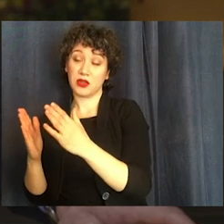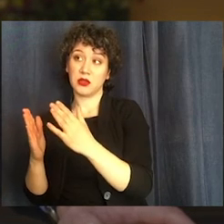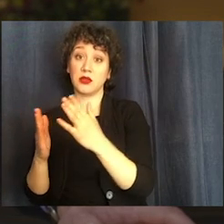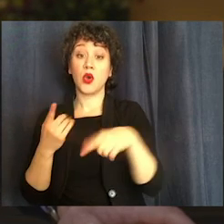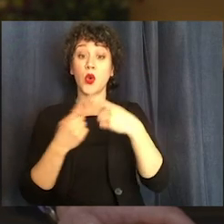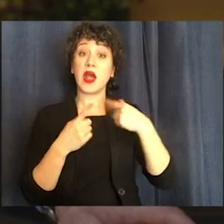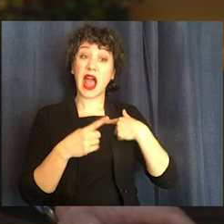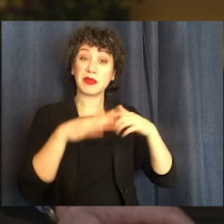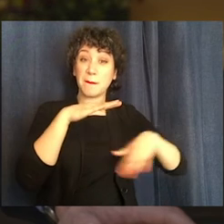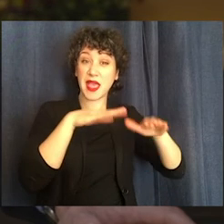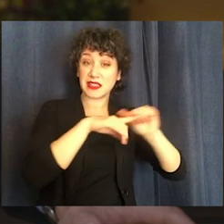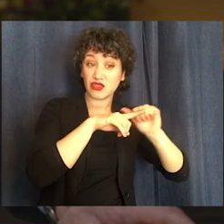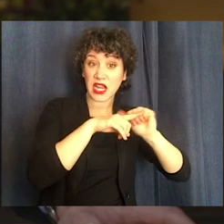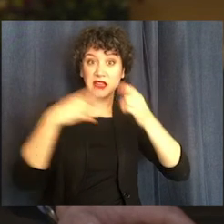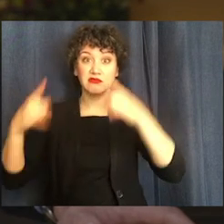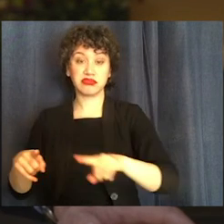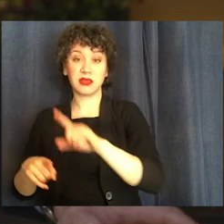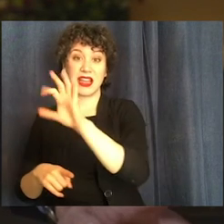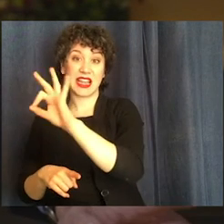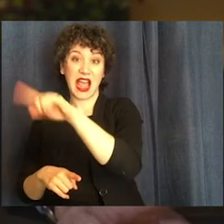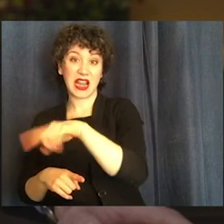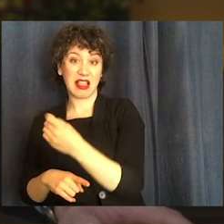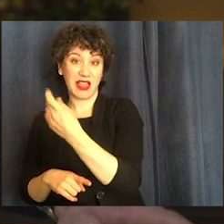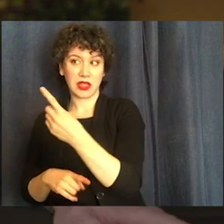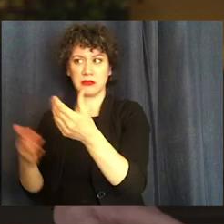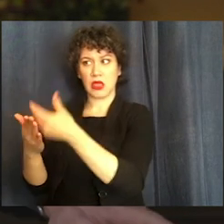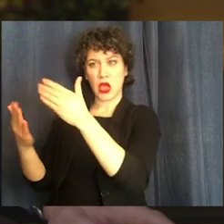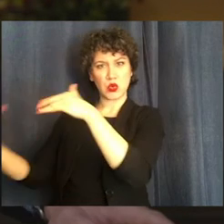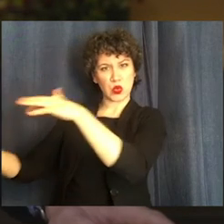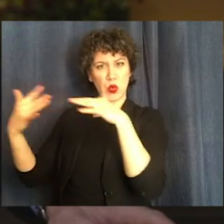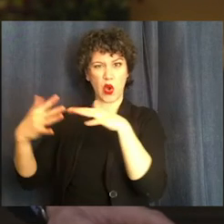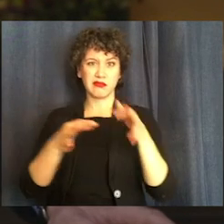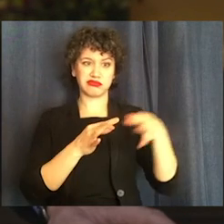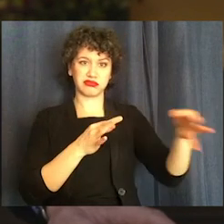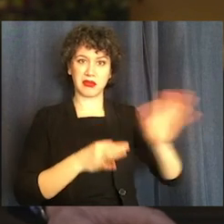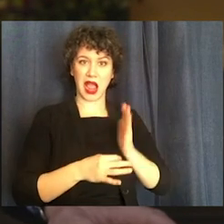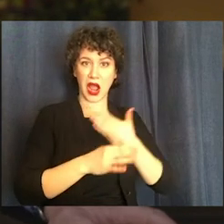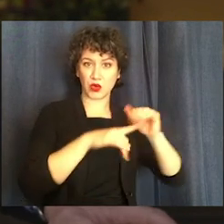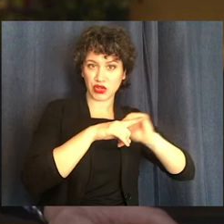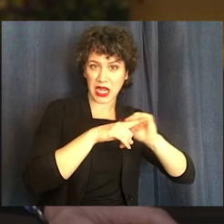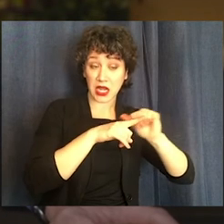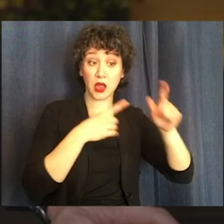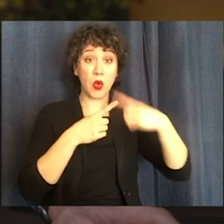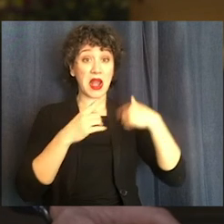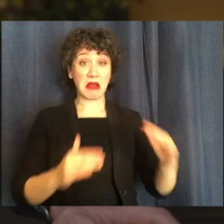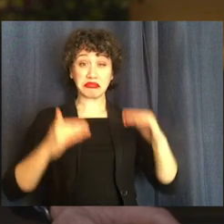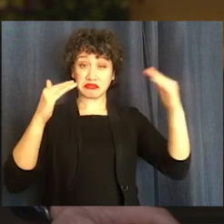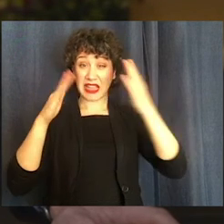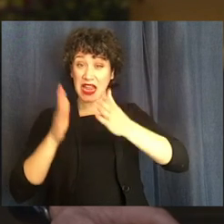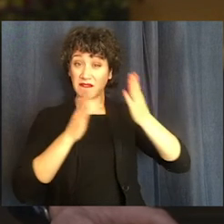was no way I was gonna make it back to school in time for the start of spring semester. Thank goodness for that summer job I had